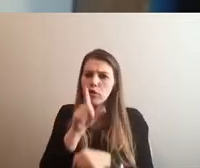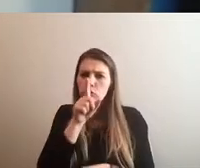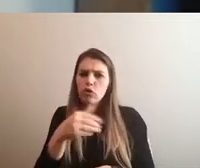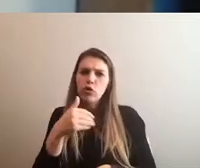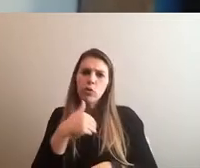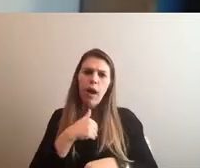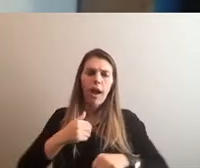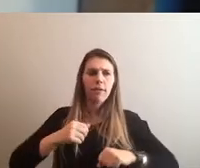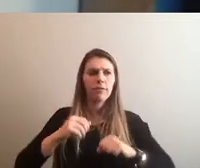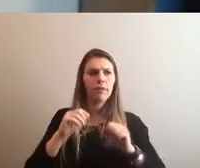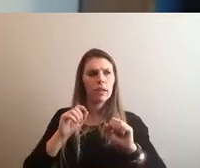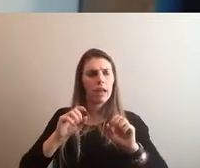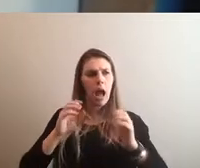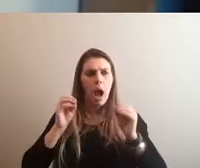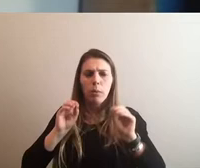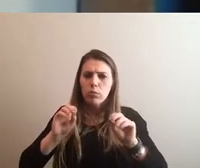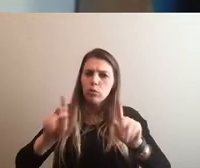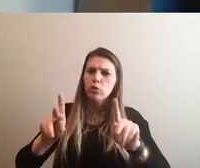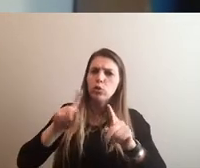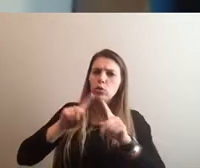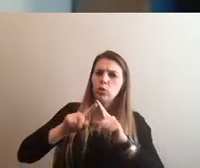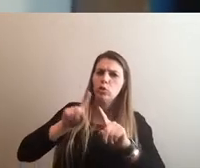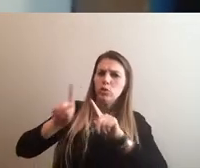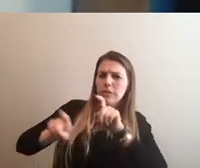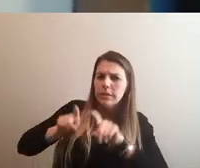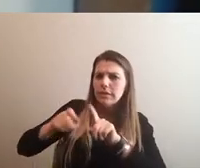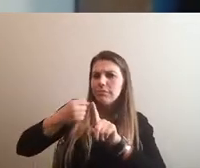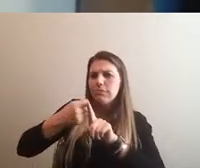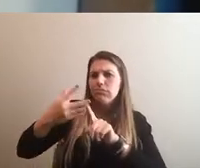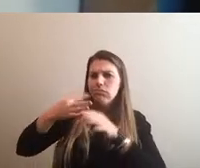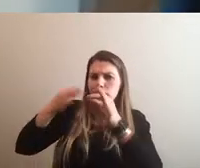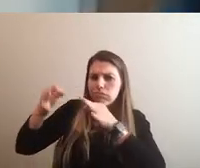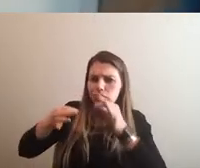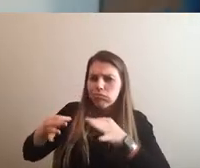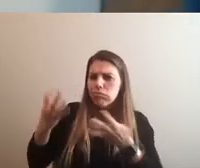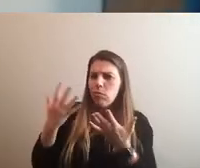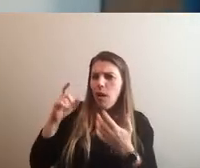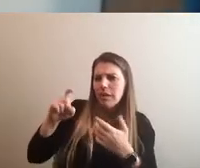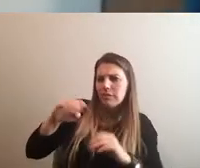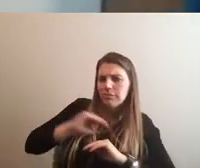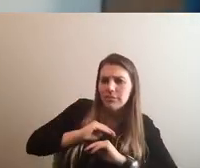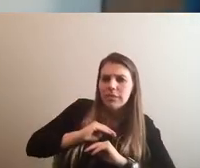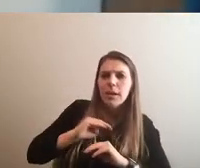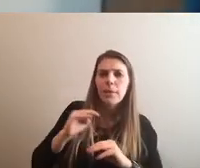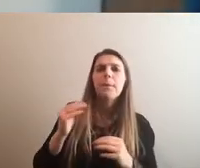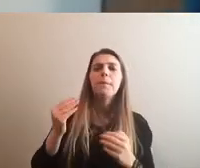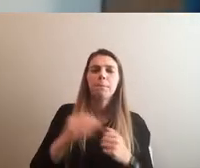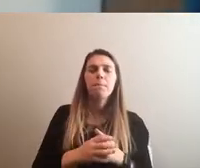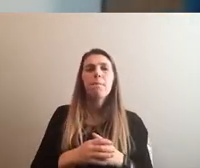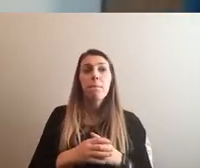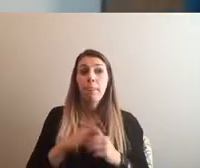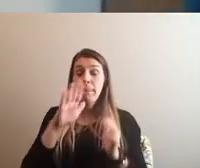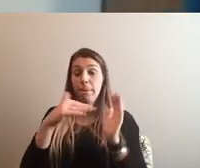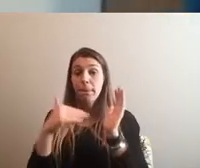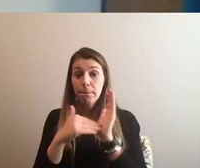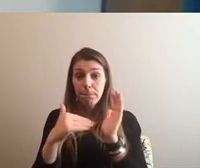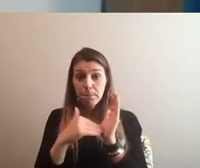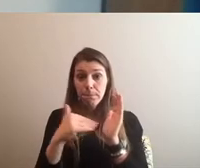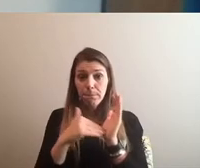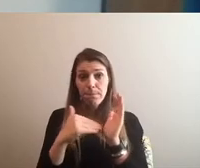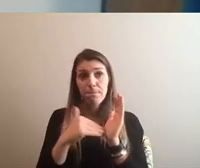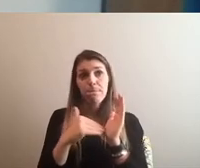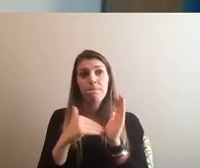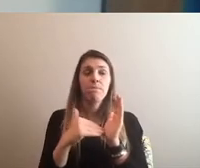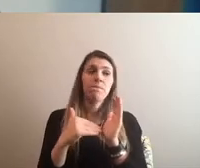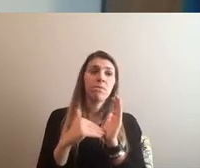space for these extra descriptions and these extra needs. Having doctors,